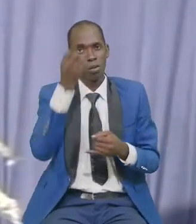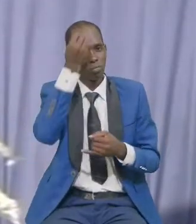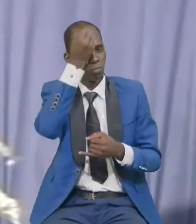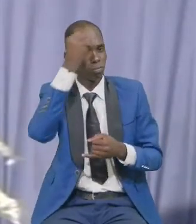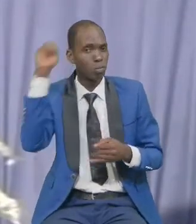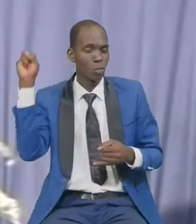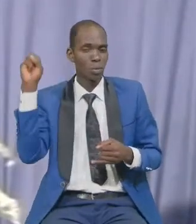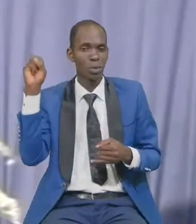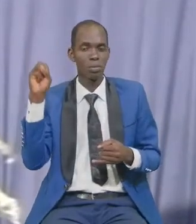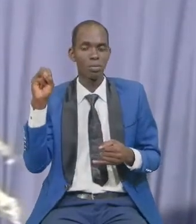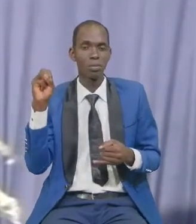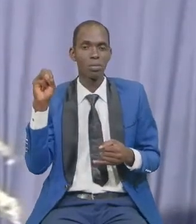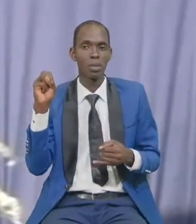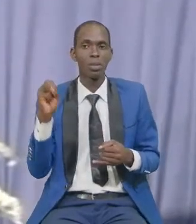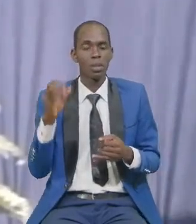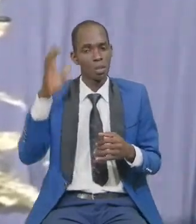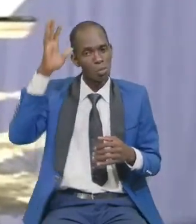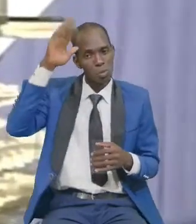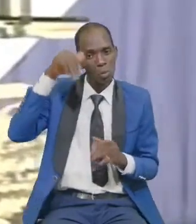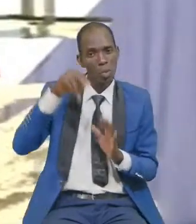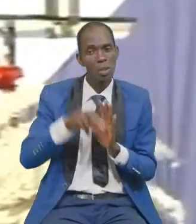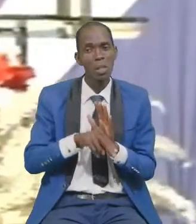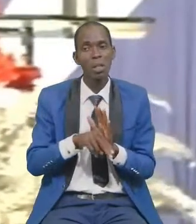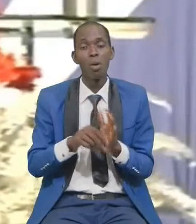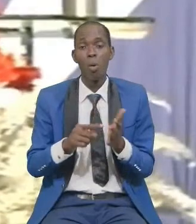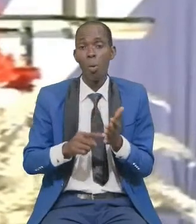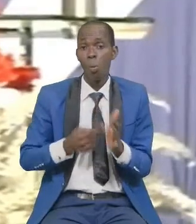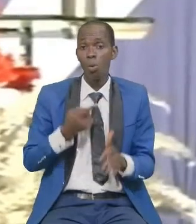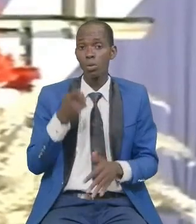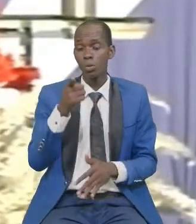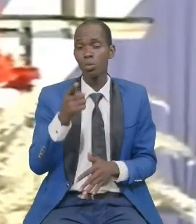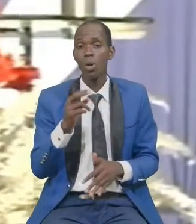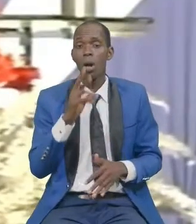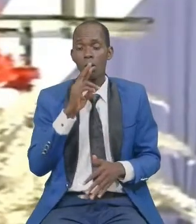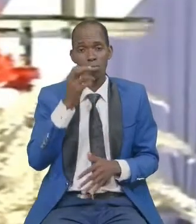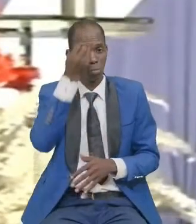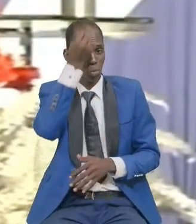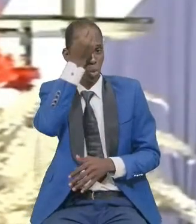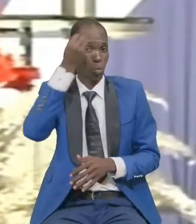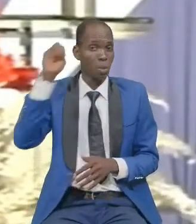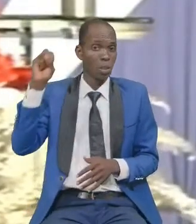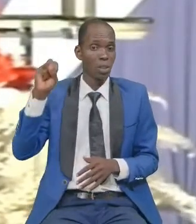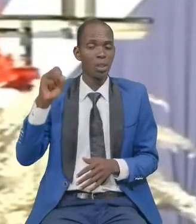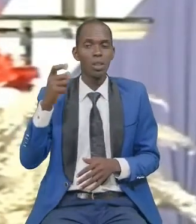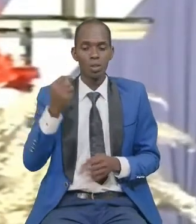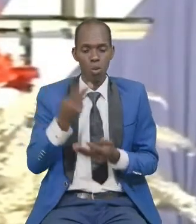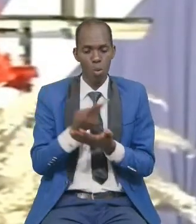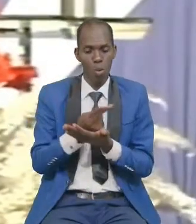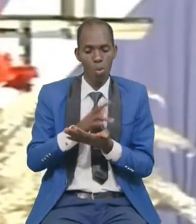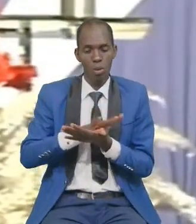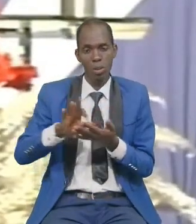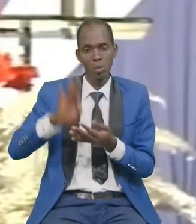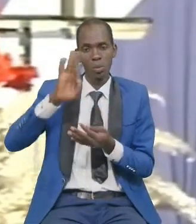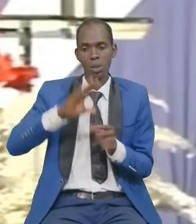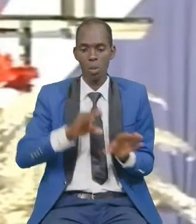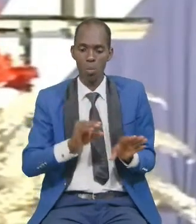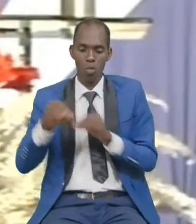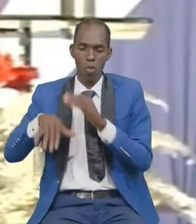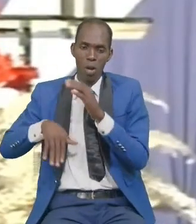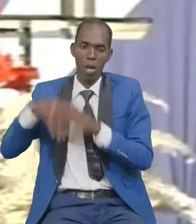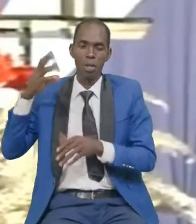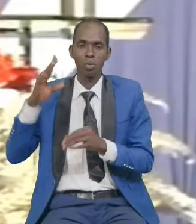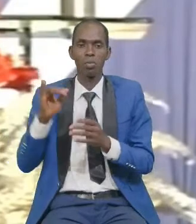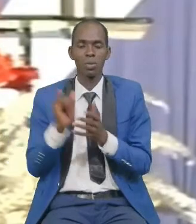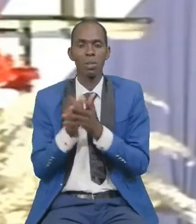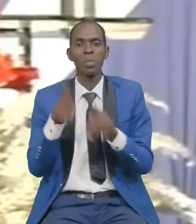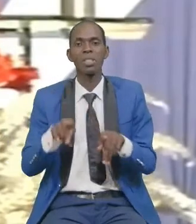of disobedience. Once there is rebellion, the Holy Spirit goes out, like in the life of